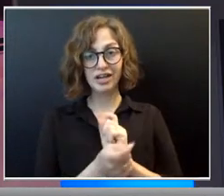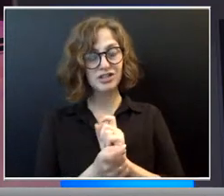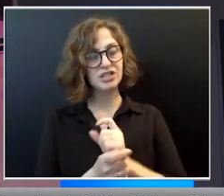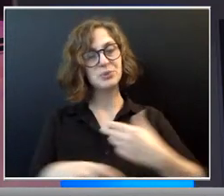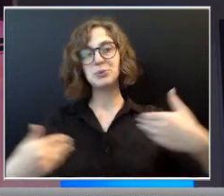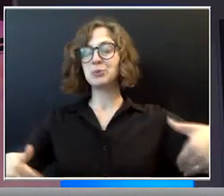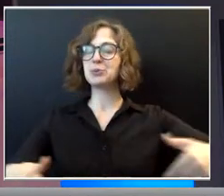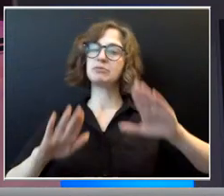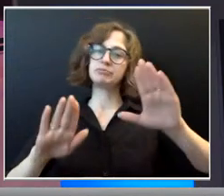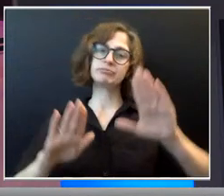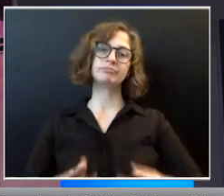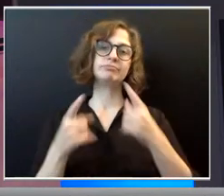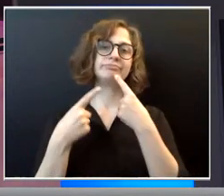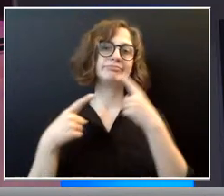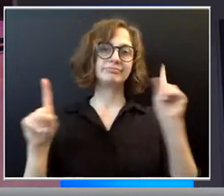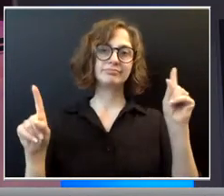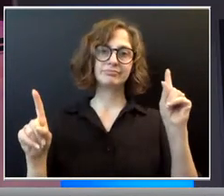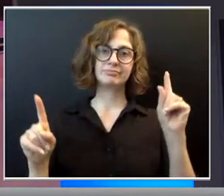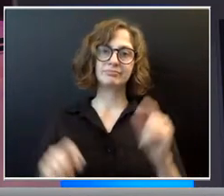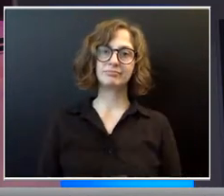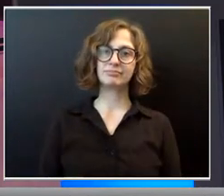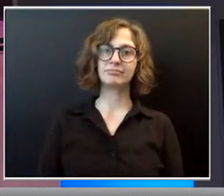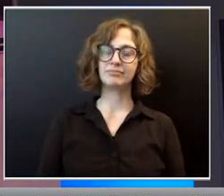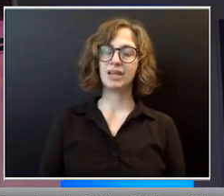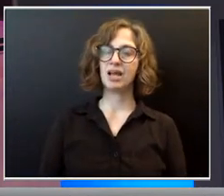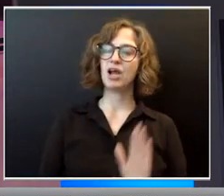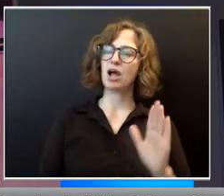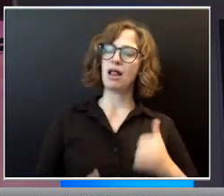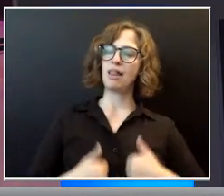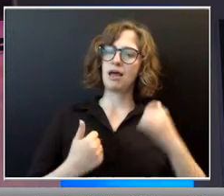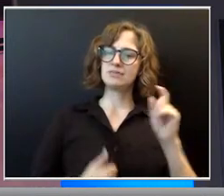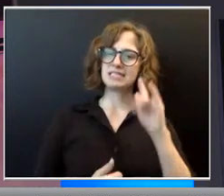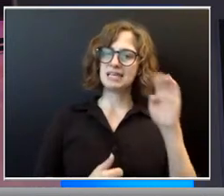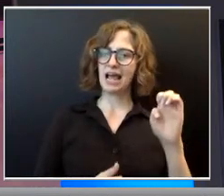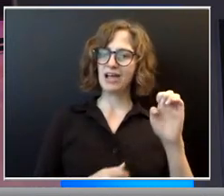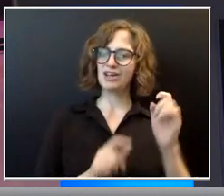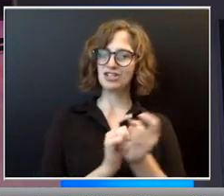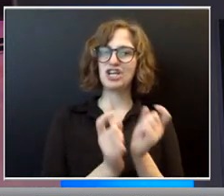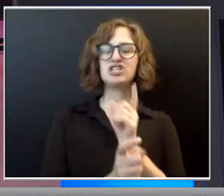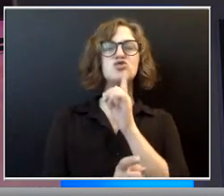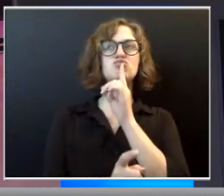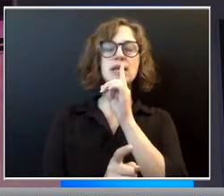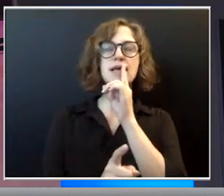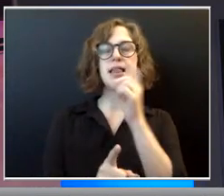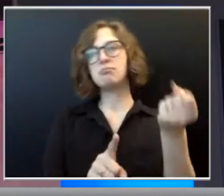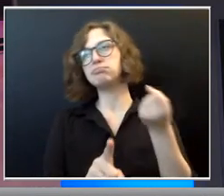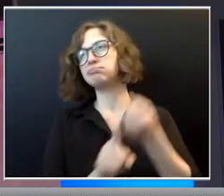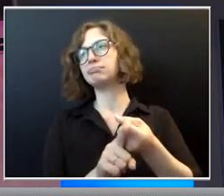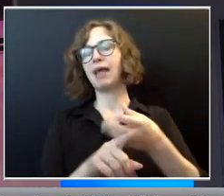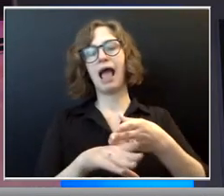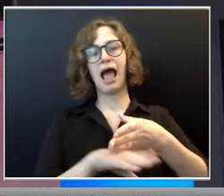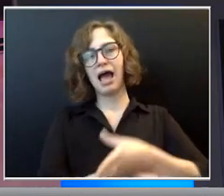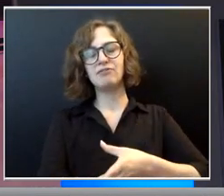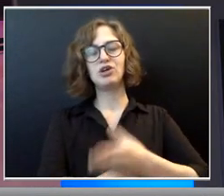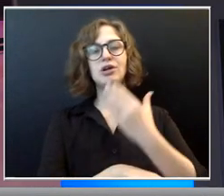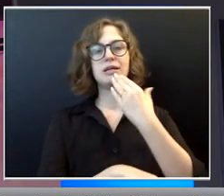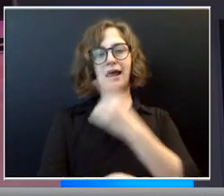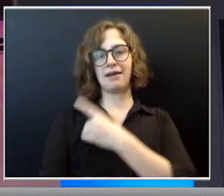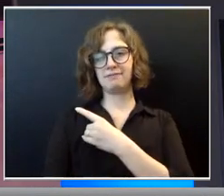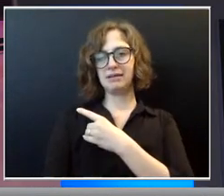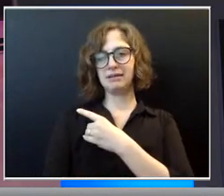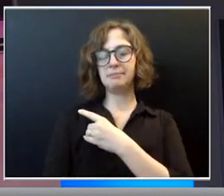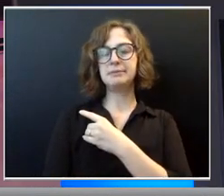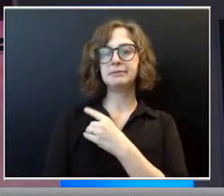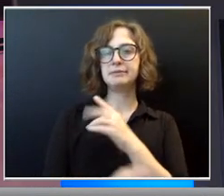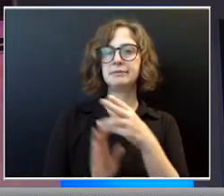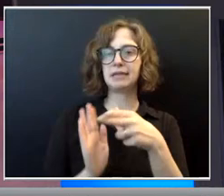really kicked into full swing, full gear after your diabetes diagnosis, which was after the AFib. Was that, if